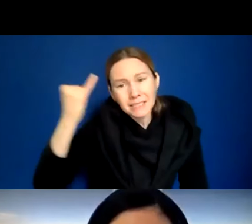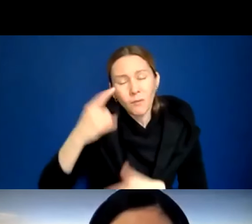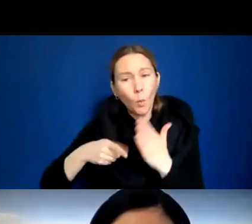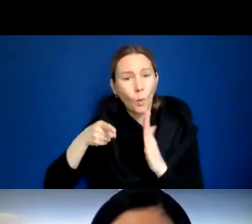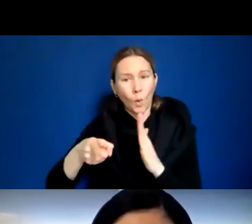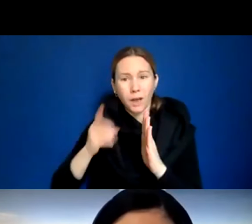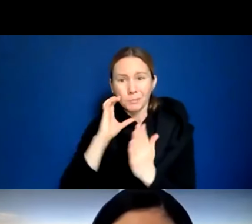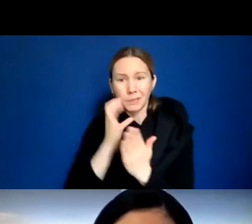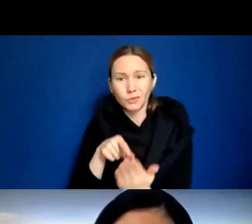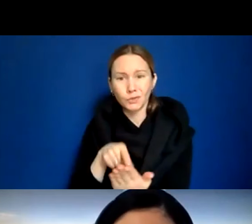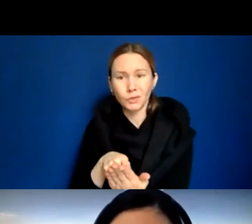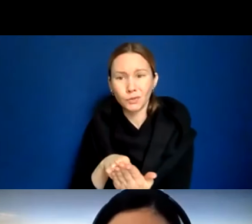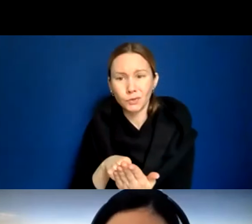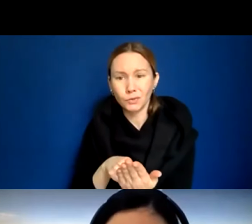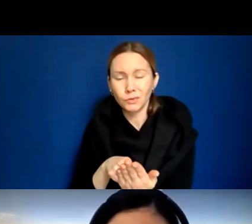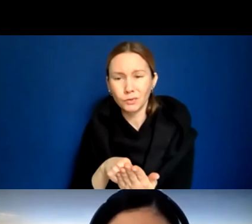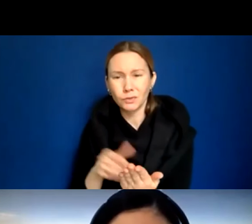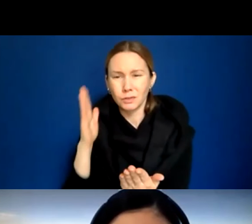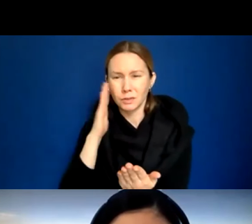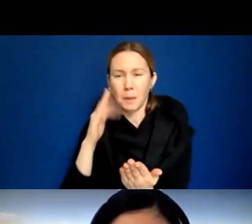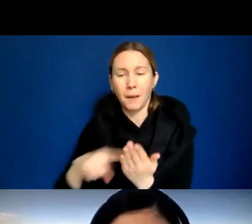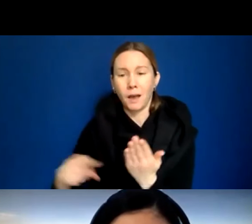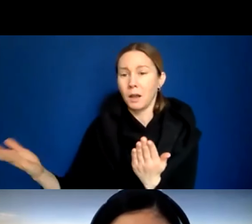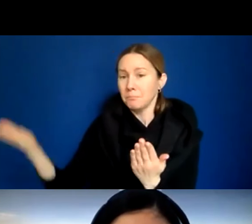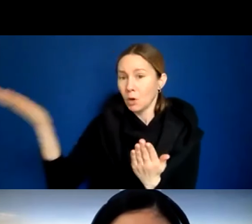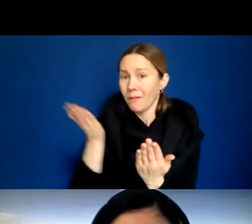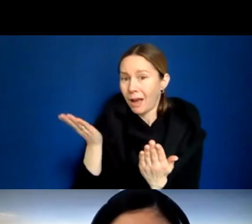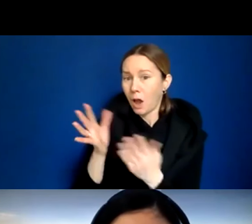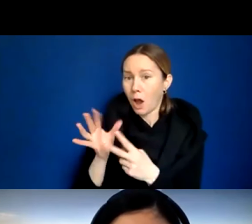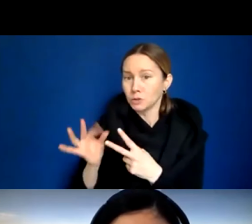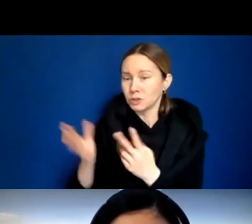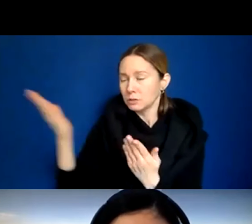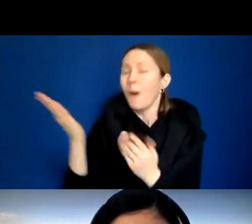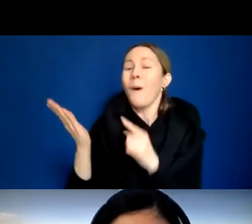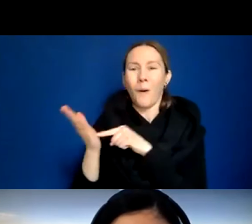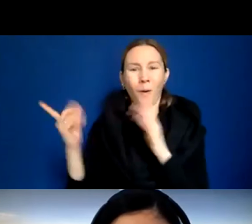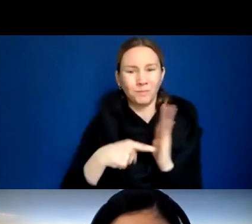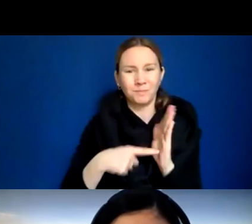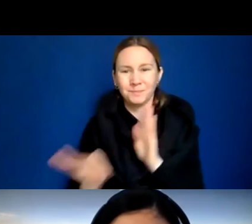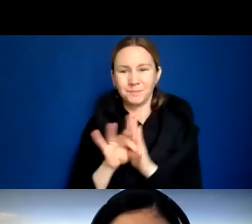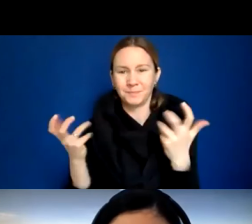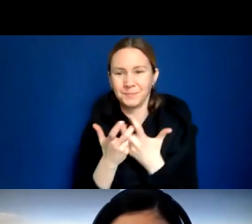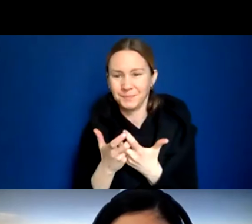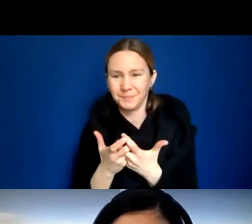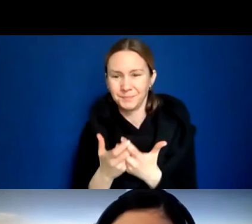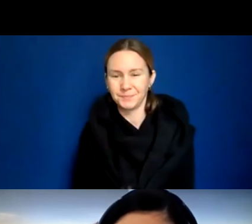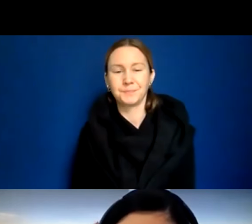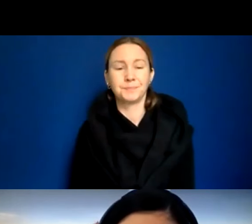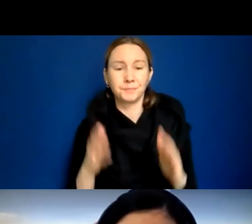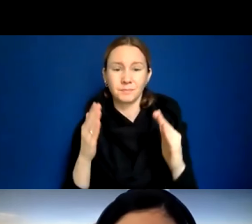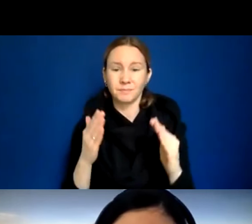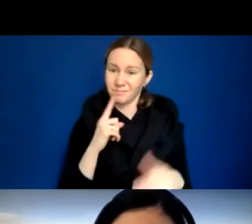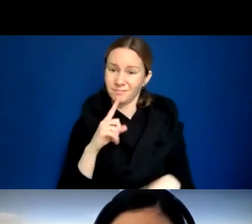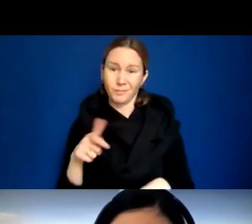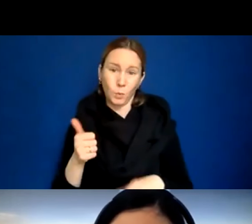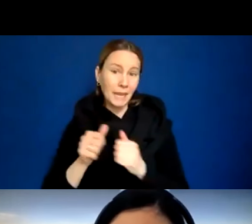options, he was able to tell what it was. It's another example of difficulty with naming, but this is